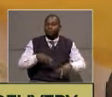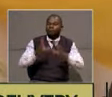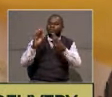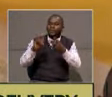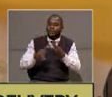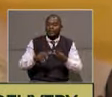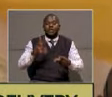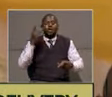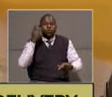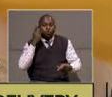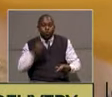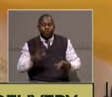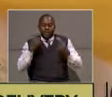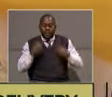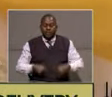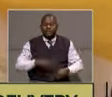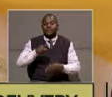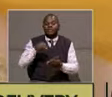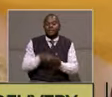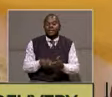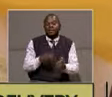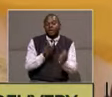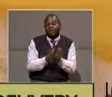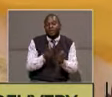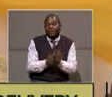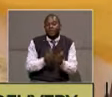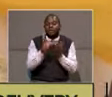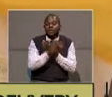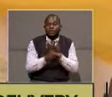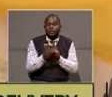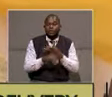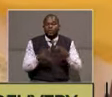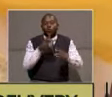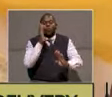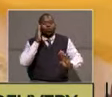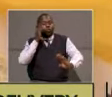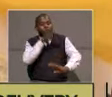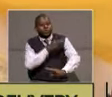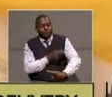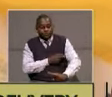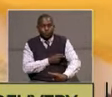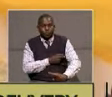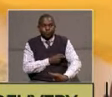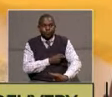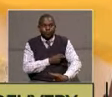Kumi Health Center 4, and Kabiramaido District Hospital.